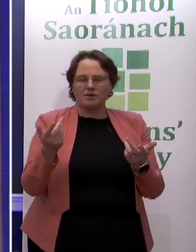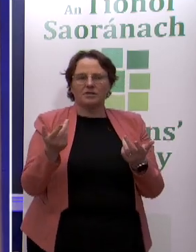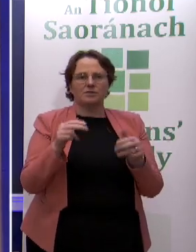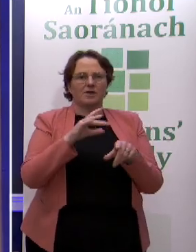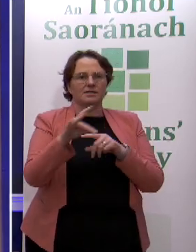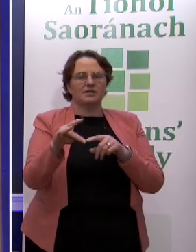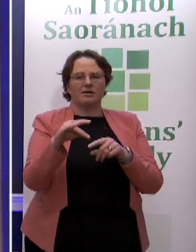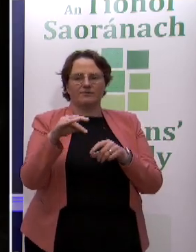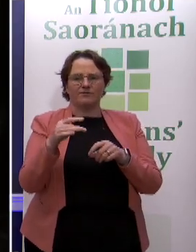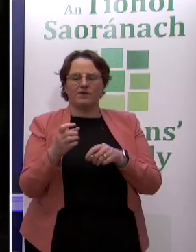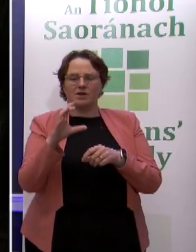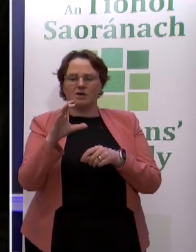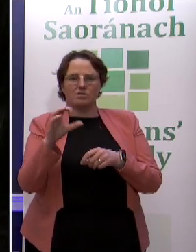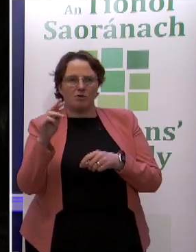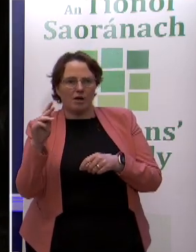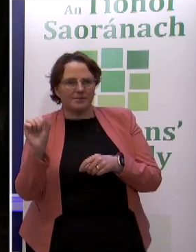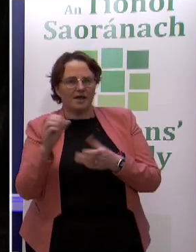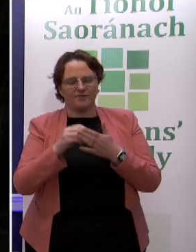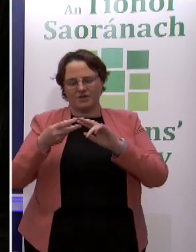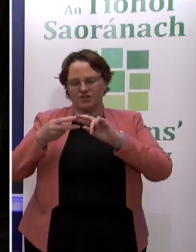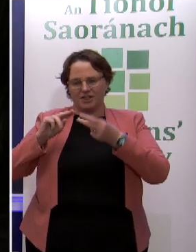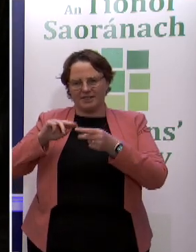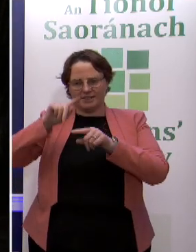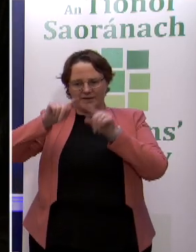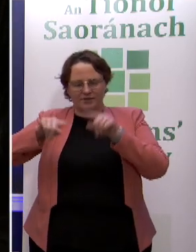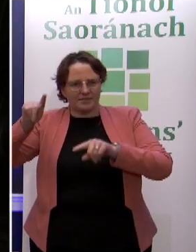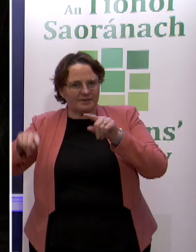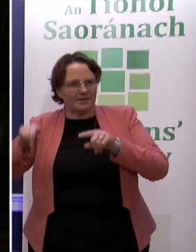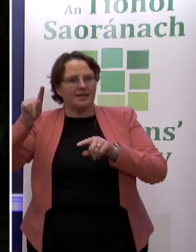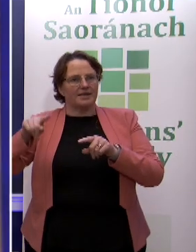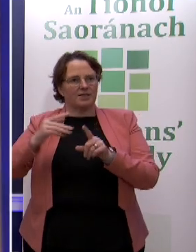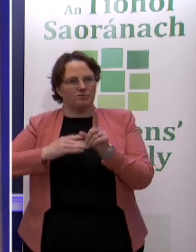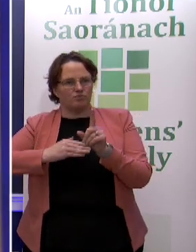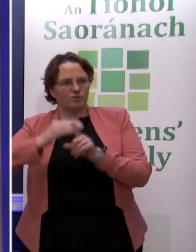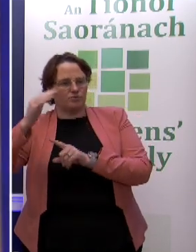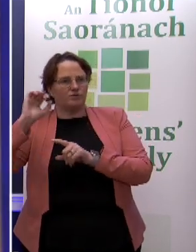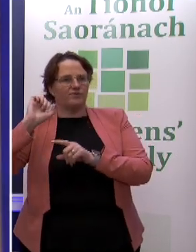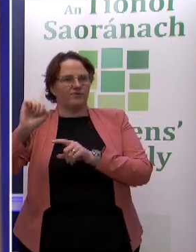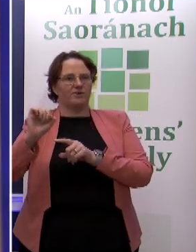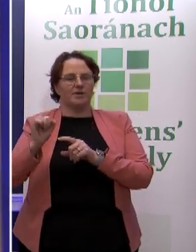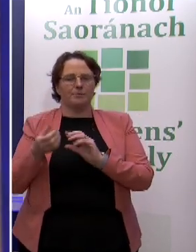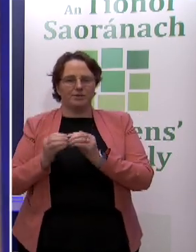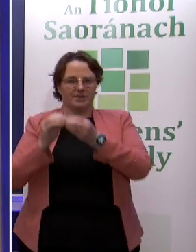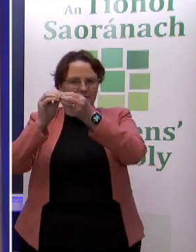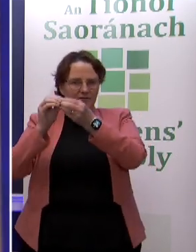crops contain genetic diversity, which can be used to increase productivity or can be used to